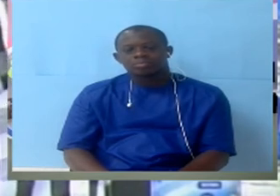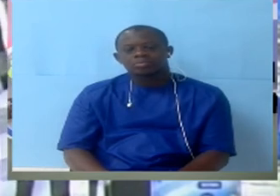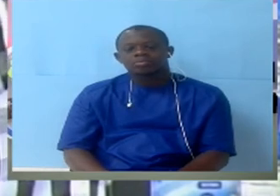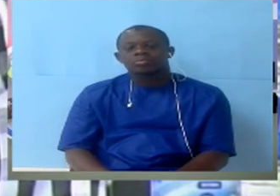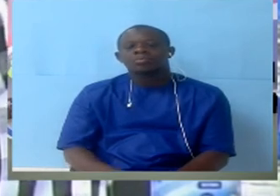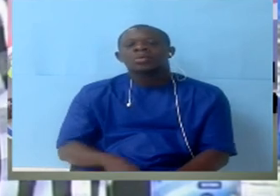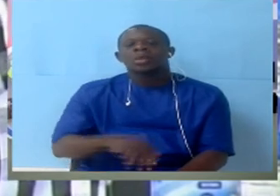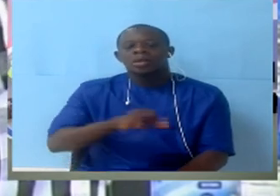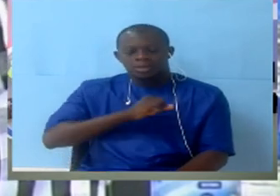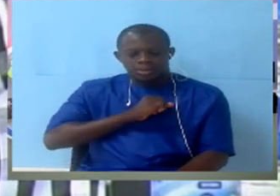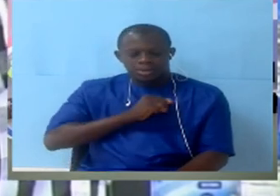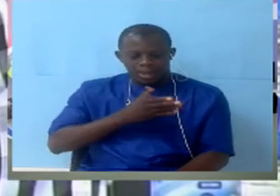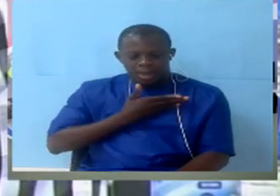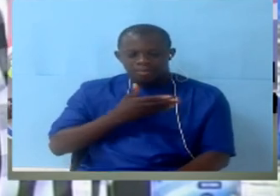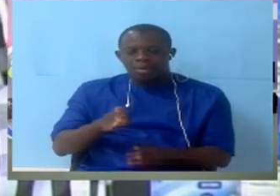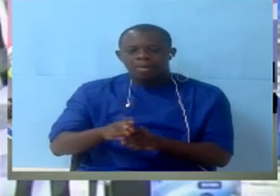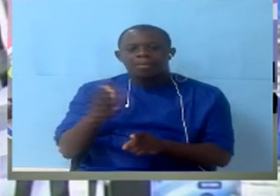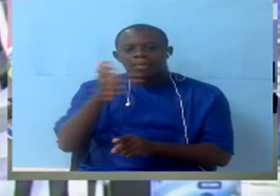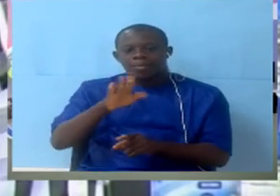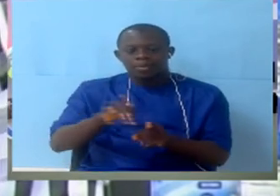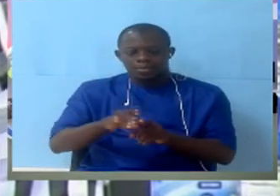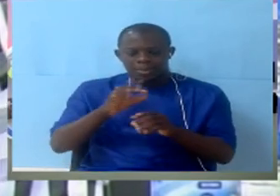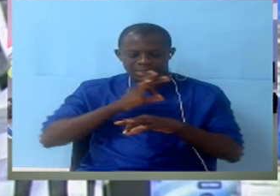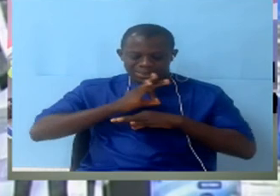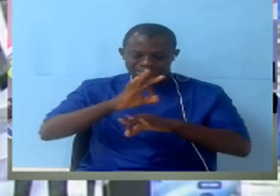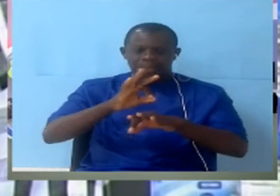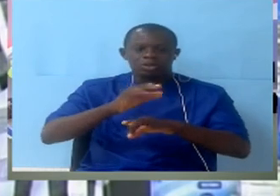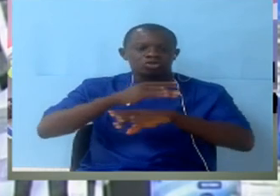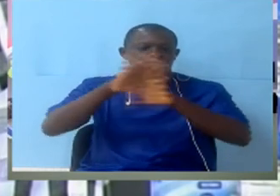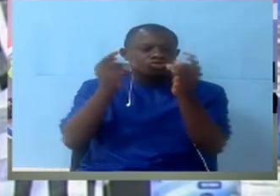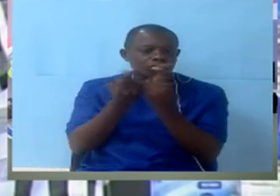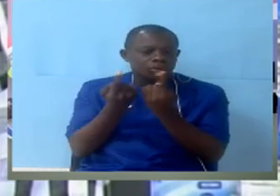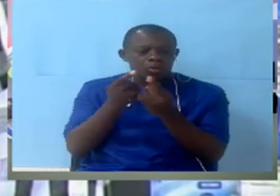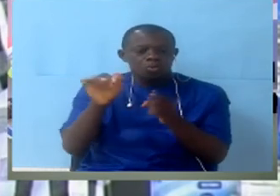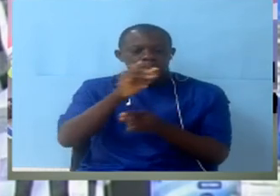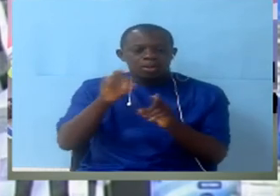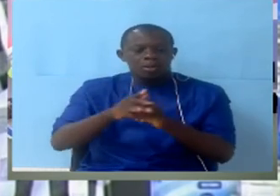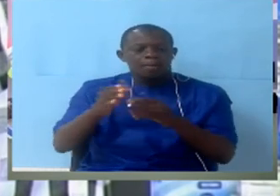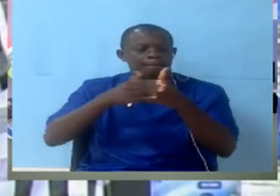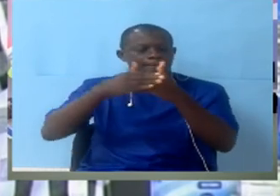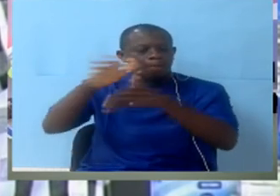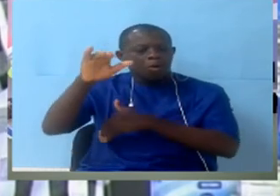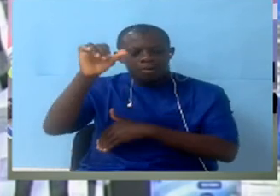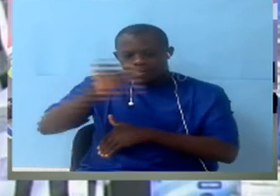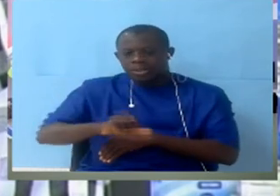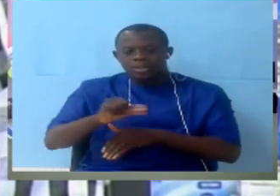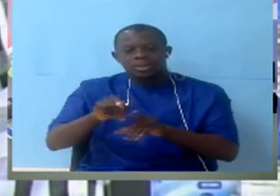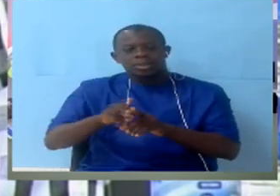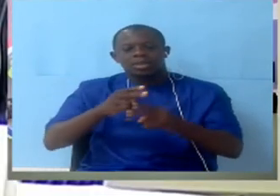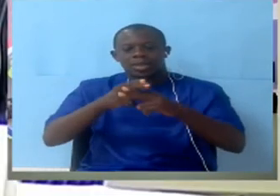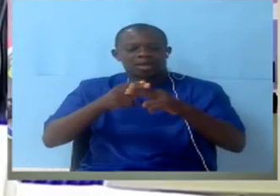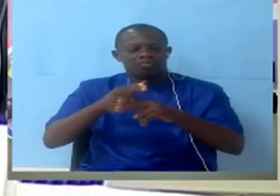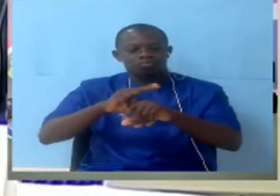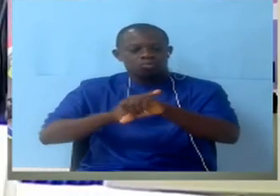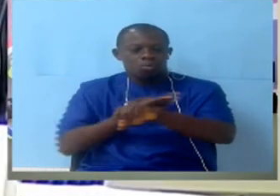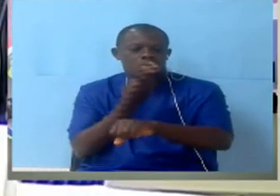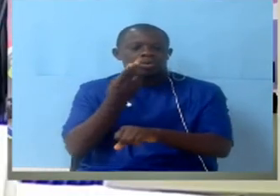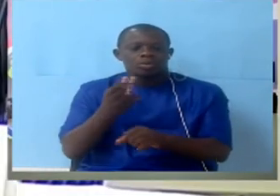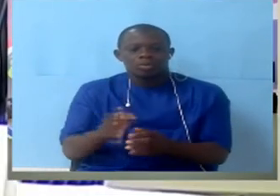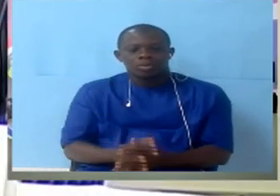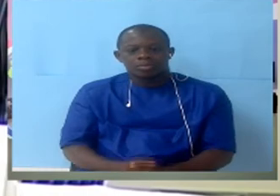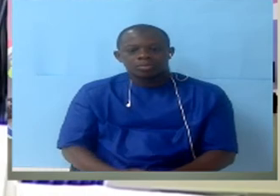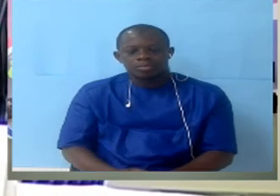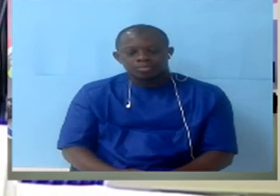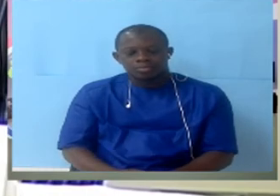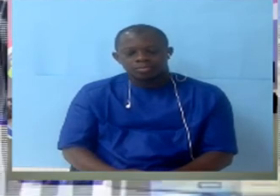He had maybe he had intended something which was worse than the knife wound. Because kakido cock